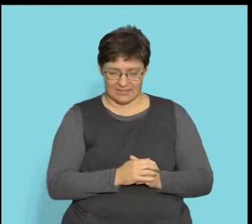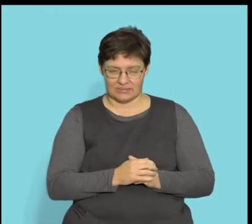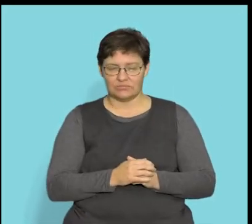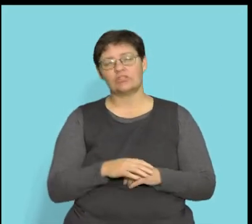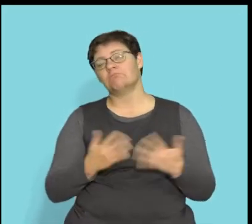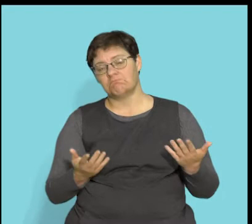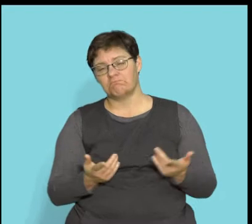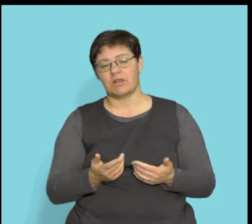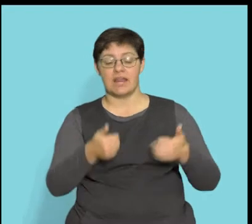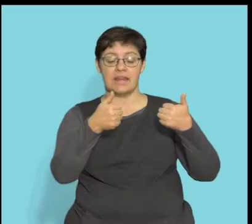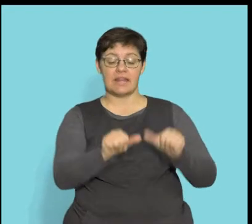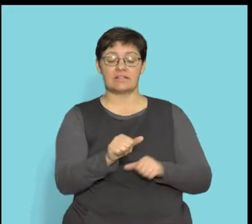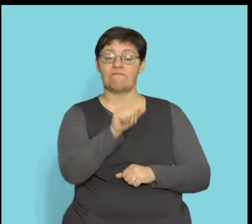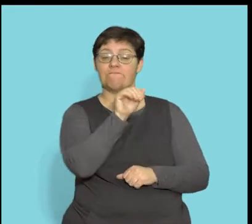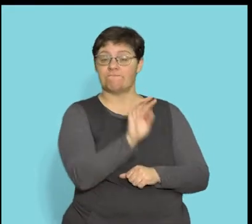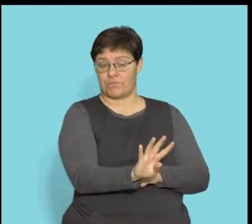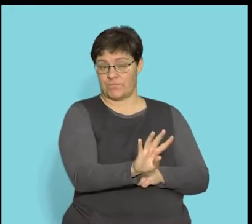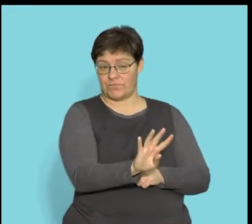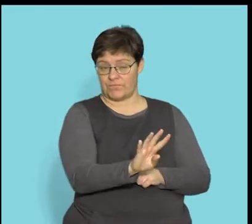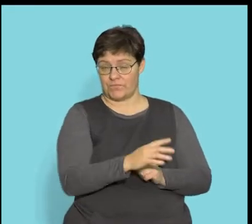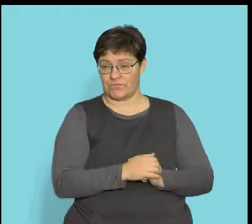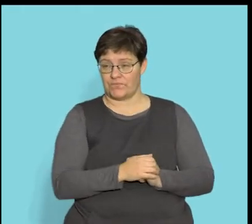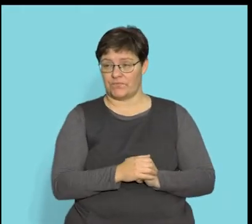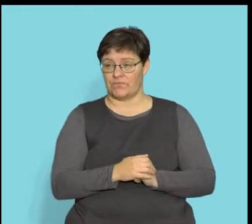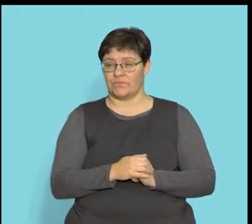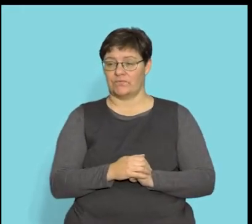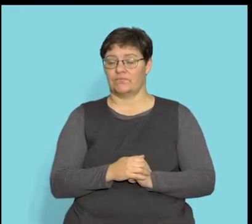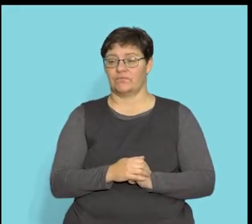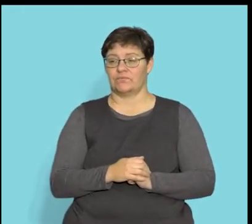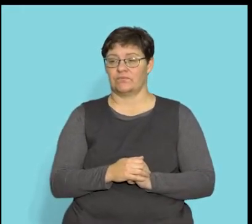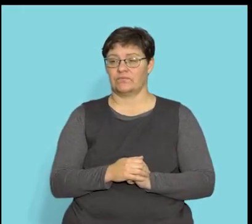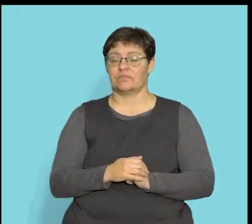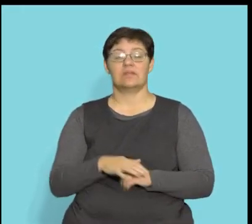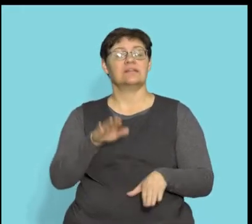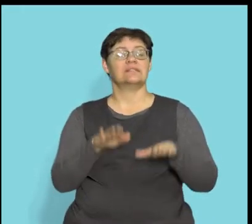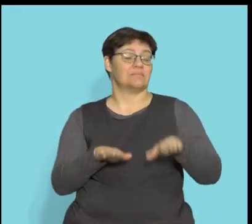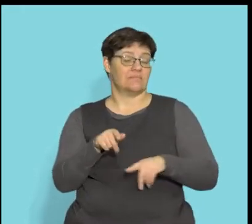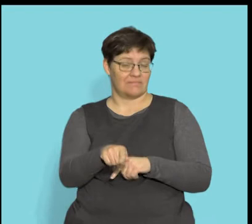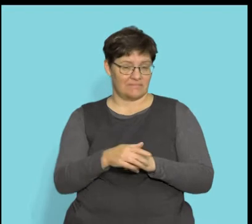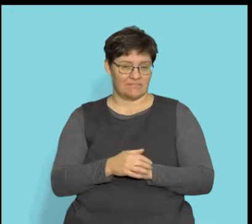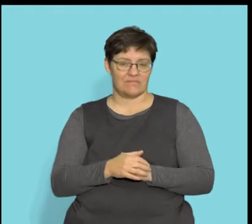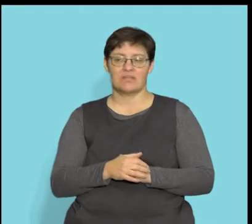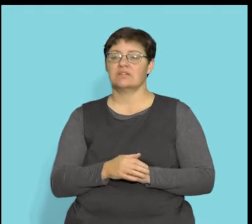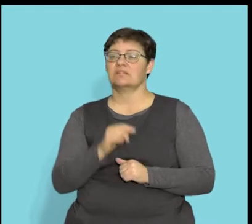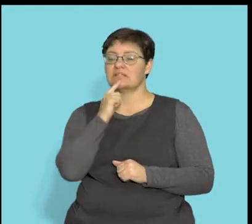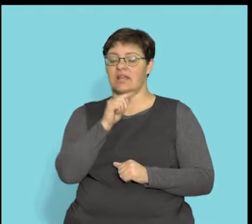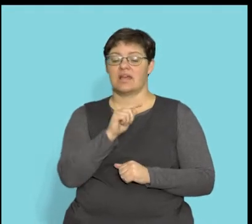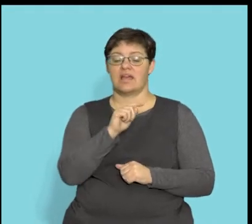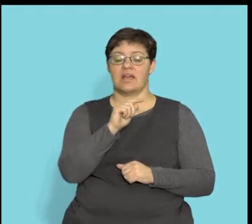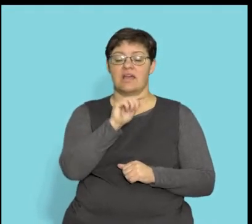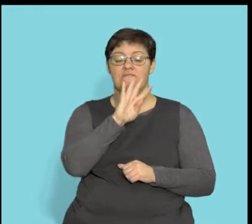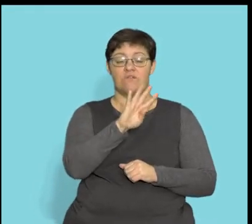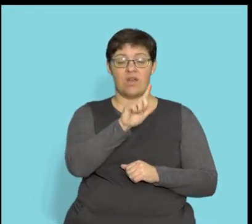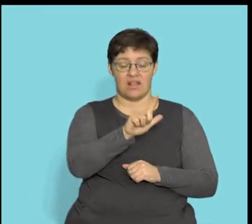So the next scale factor that we are going to be looking at is 4. Similarly, we are going to be multiplying